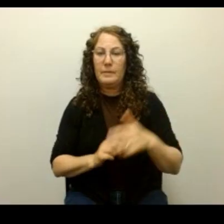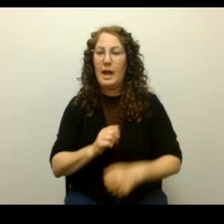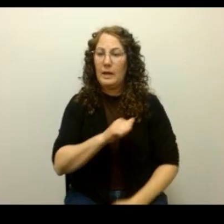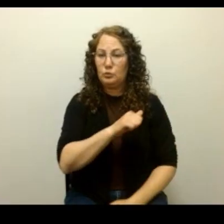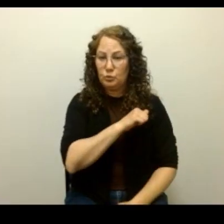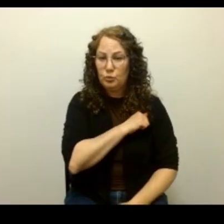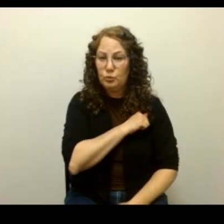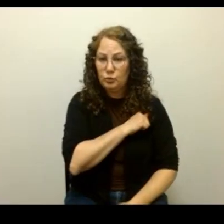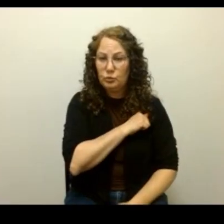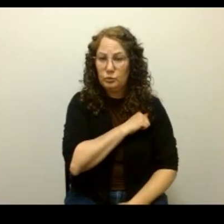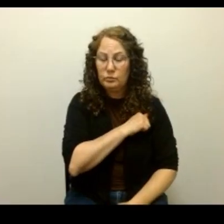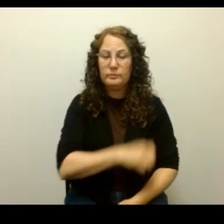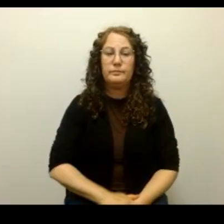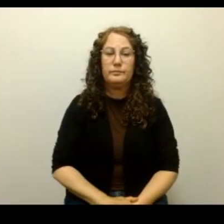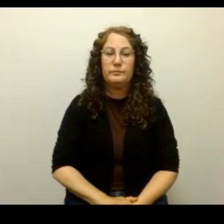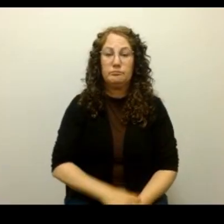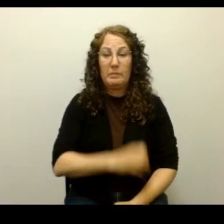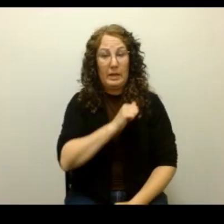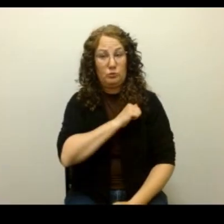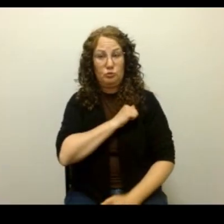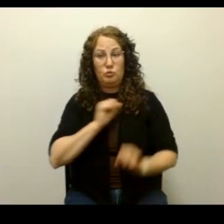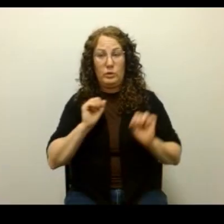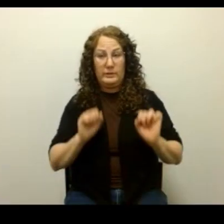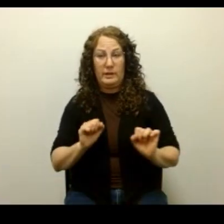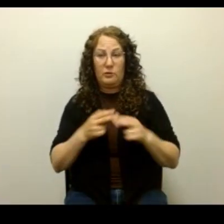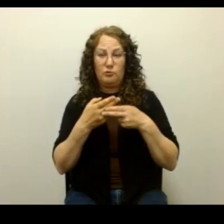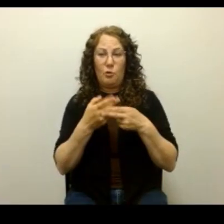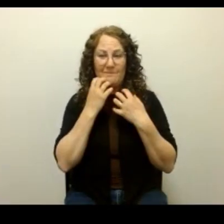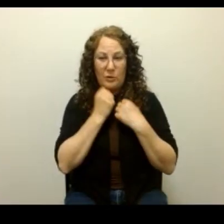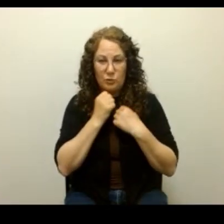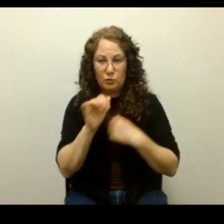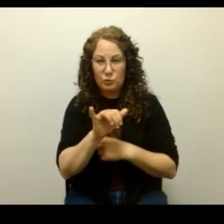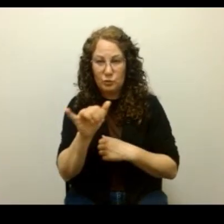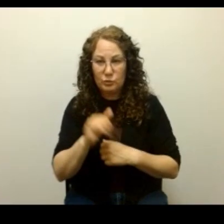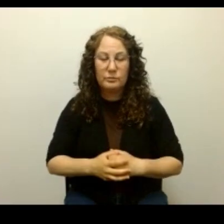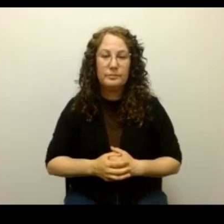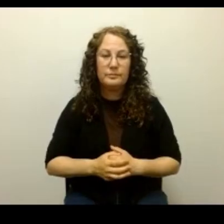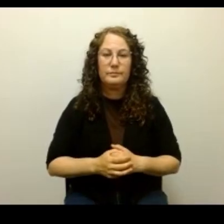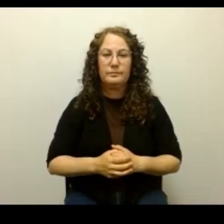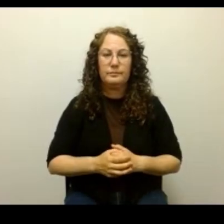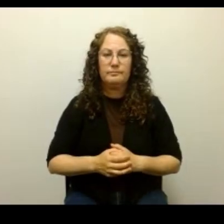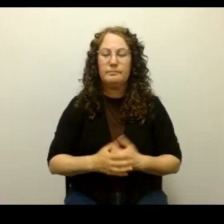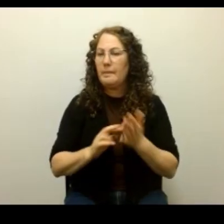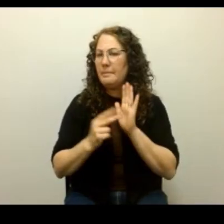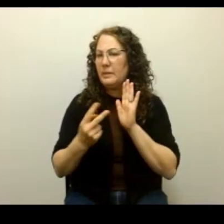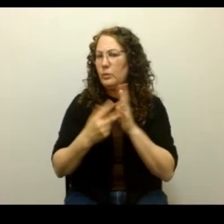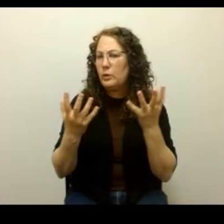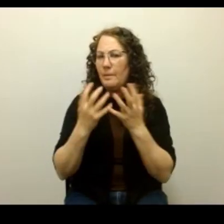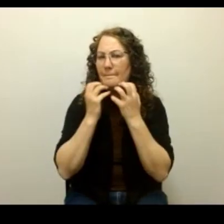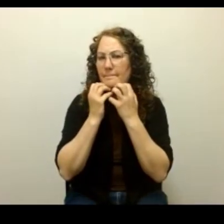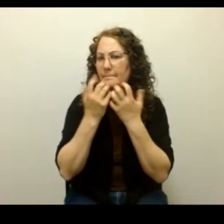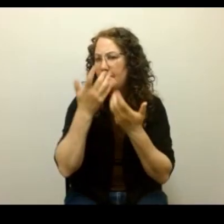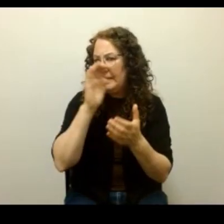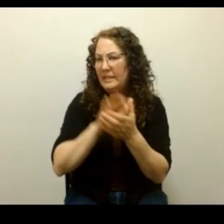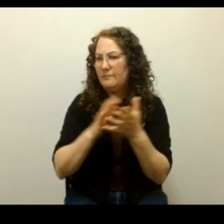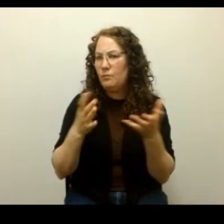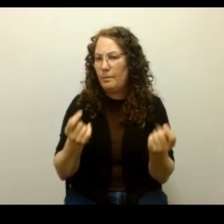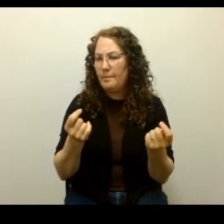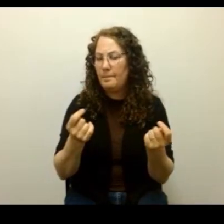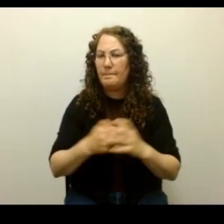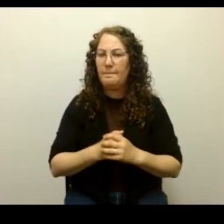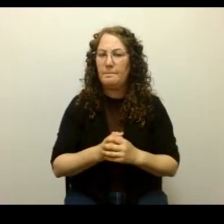attitudes, which we can also call values. What you believe in, or what